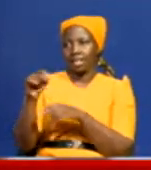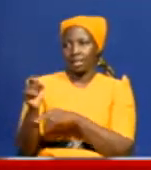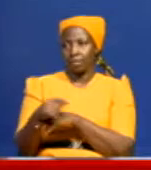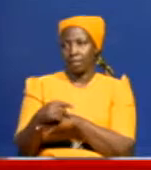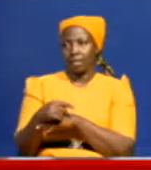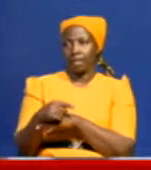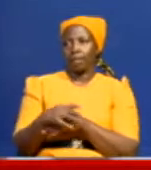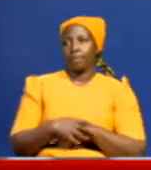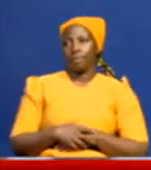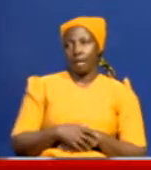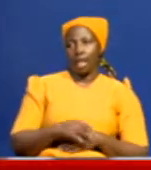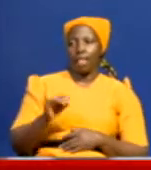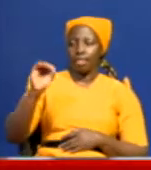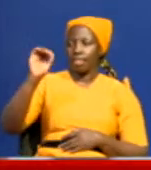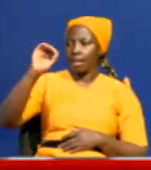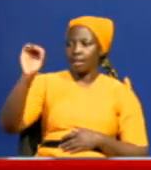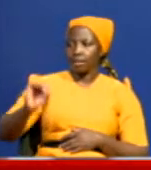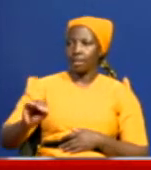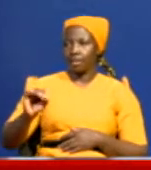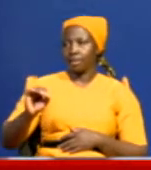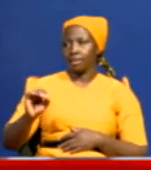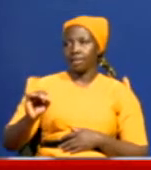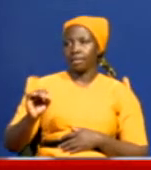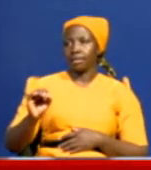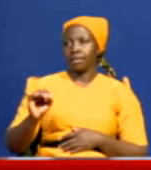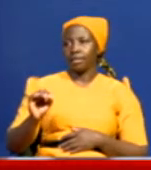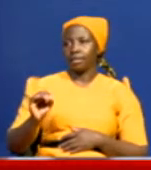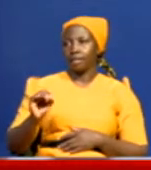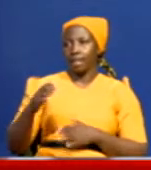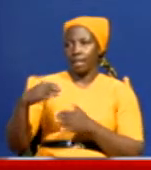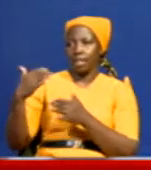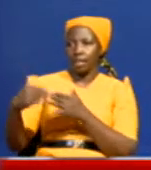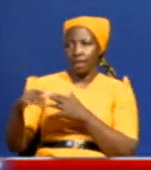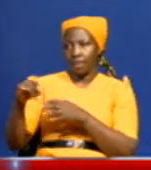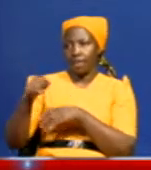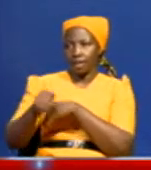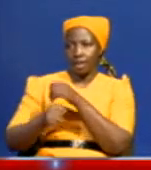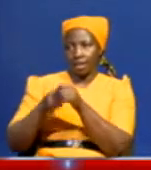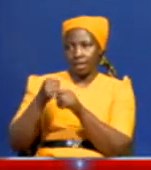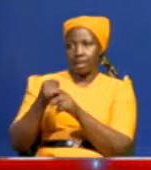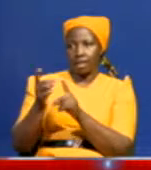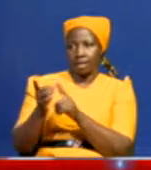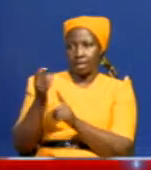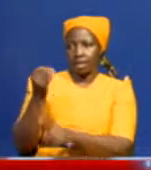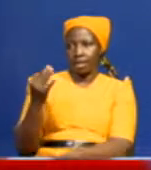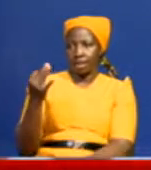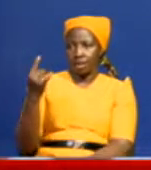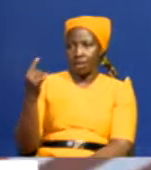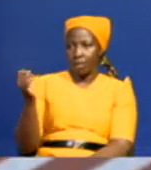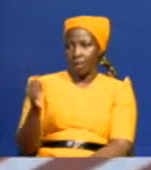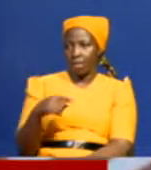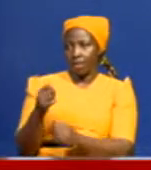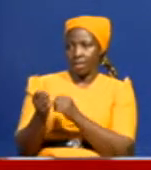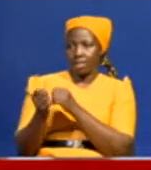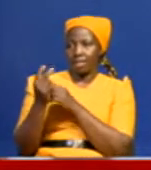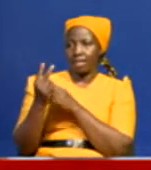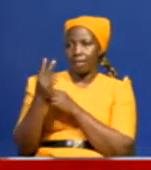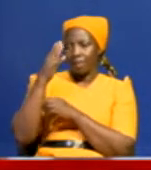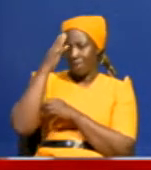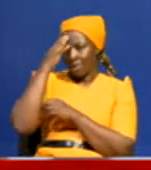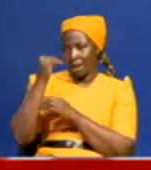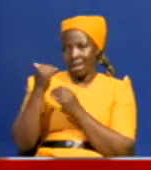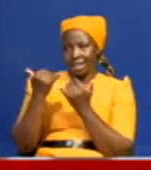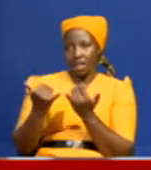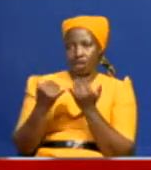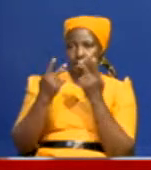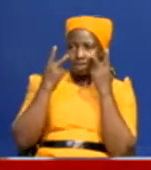The interest at the end of this year, by 31st December, all the interest, because you see now the